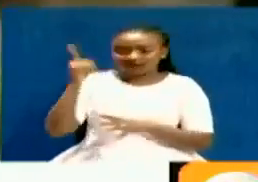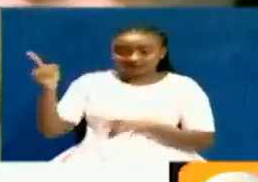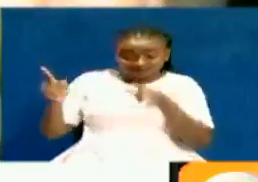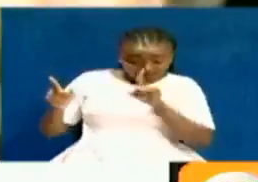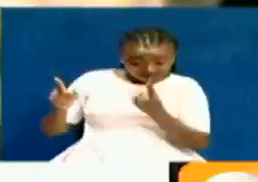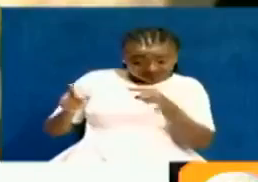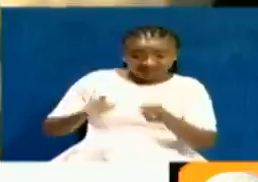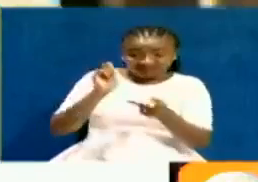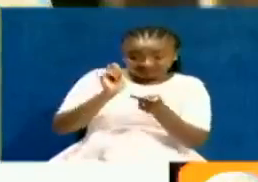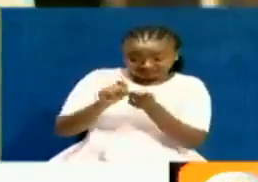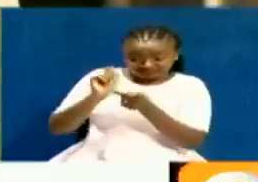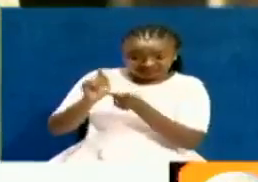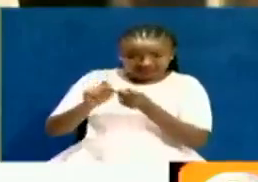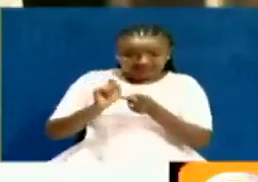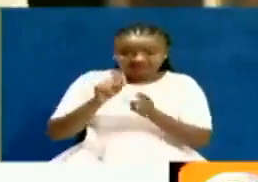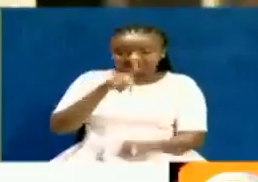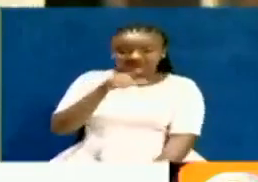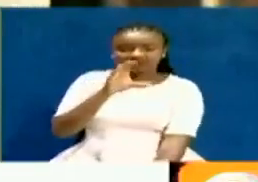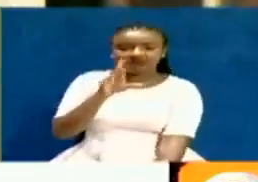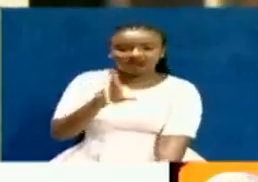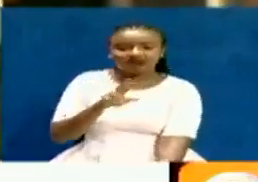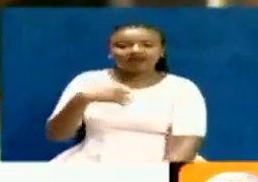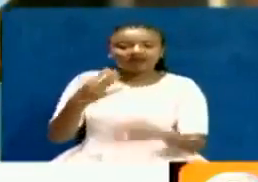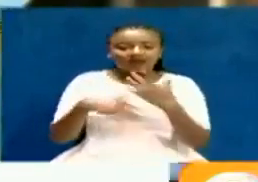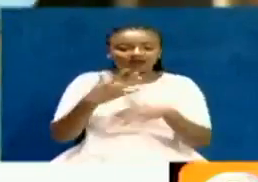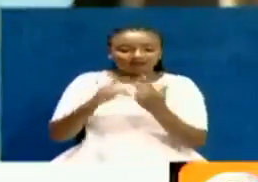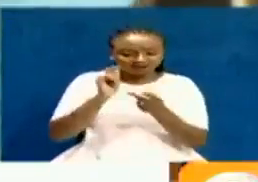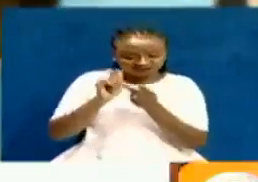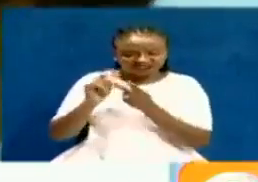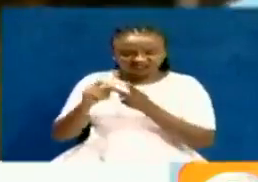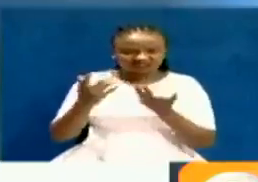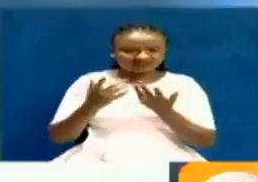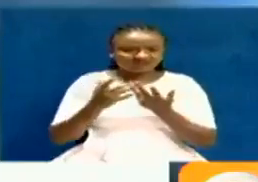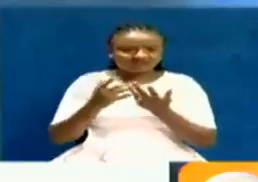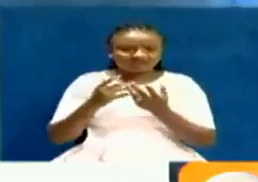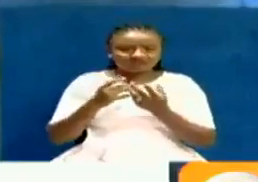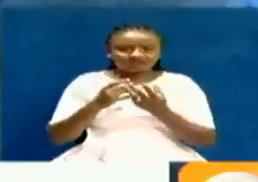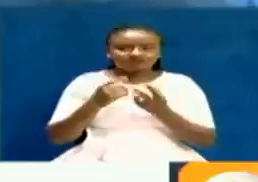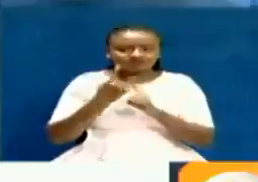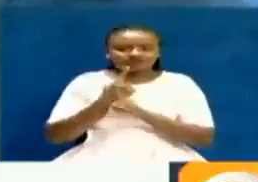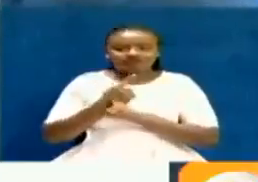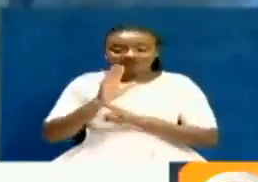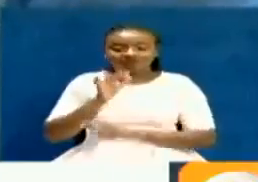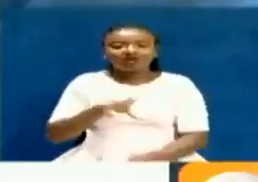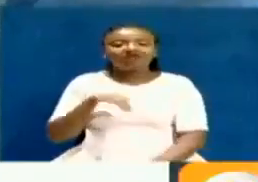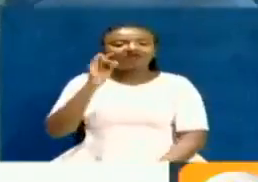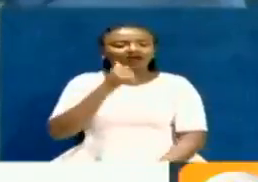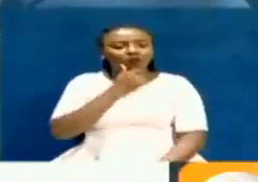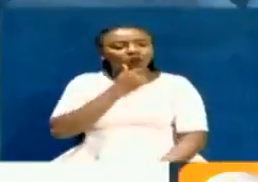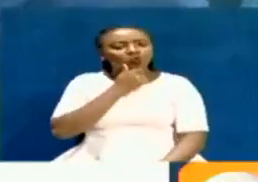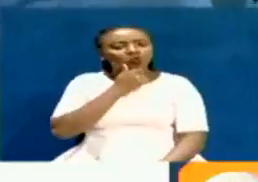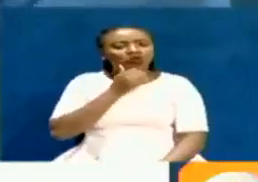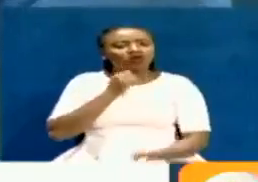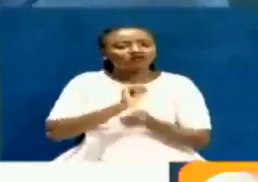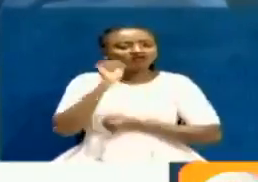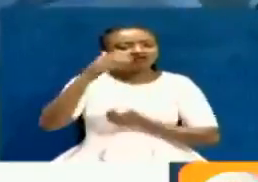test and an additional PCR test and further genomic sequencing that health officials were able to detect 15 more